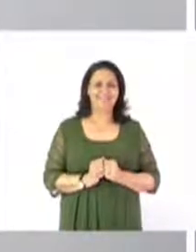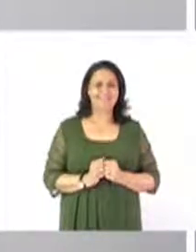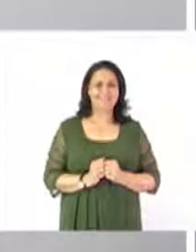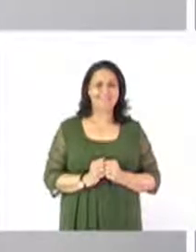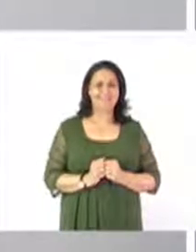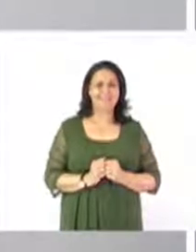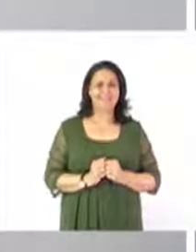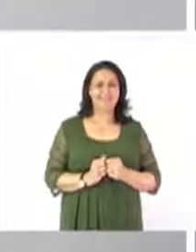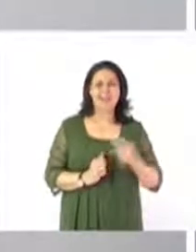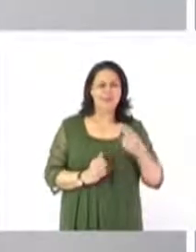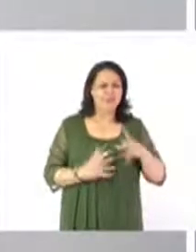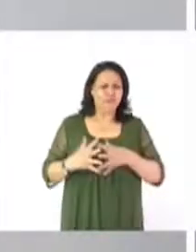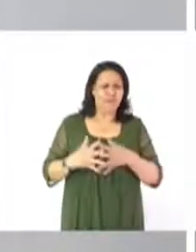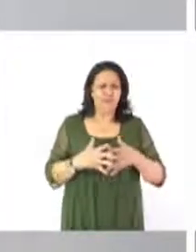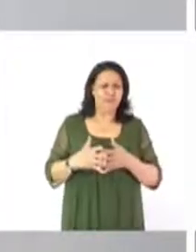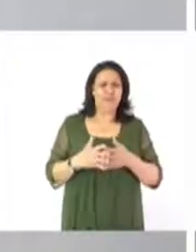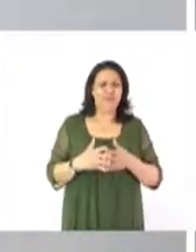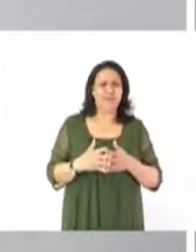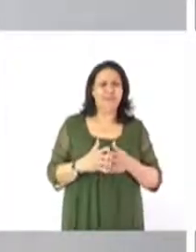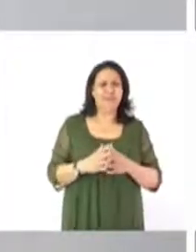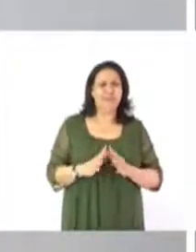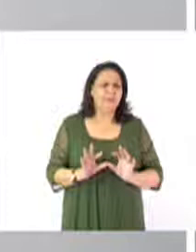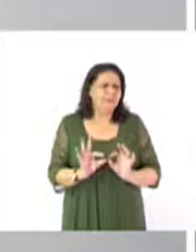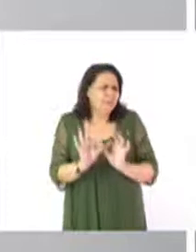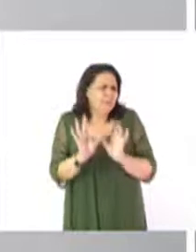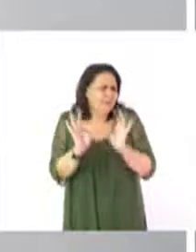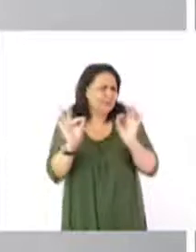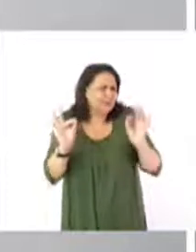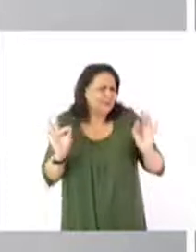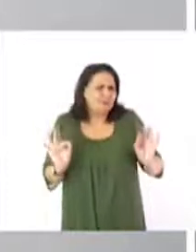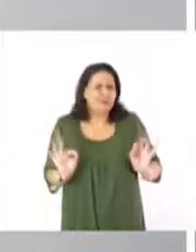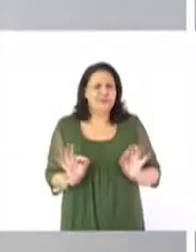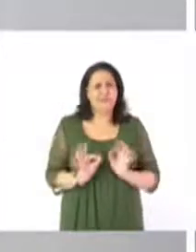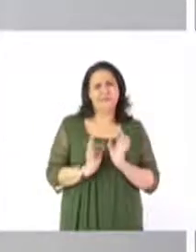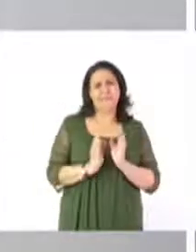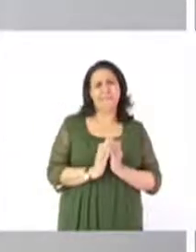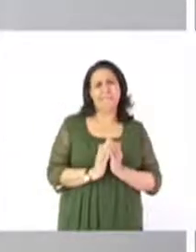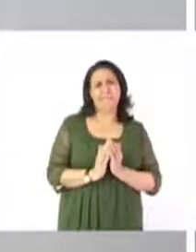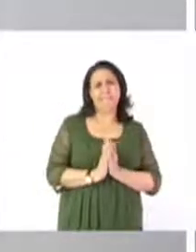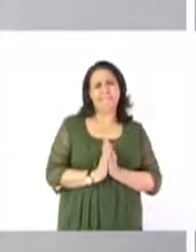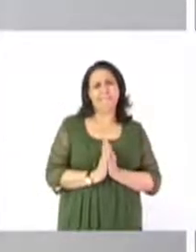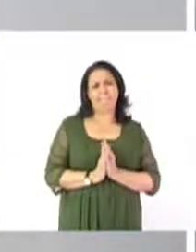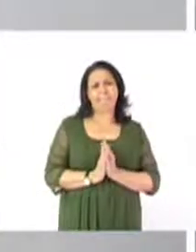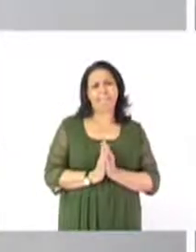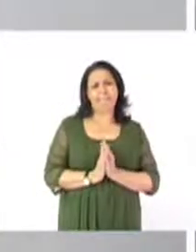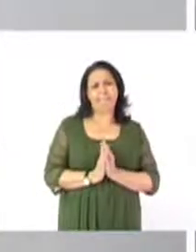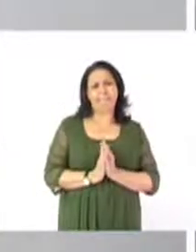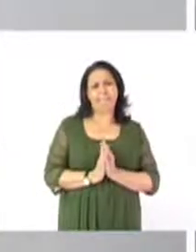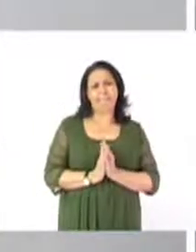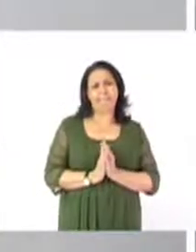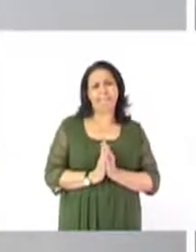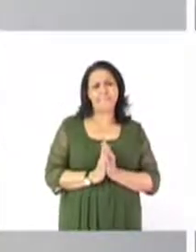Don't go over the lines. I want you to color in number 2 in between the lines.